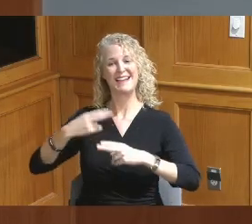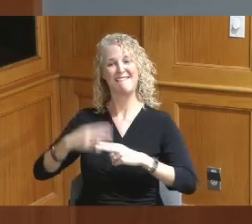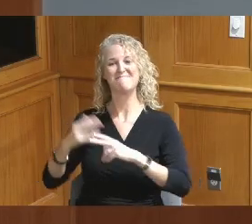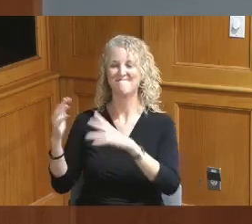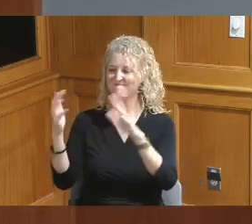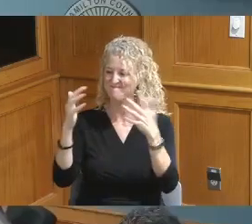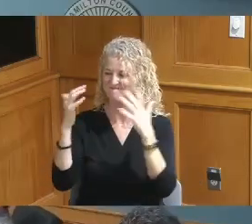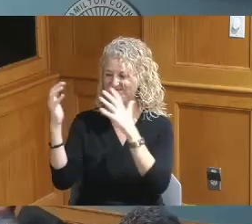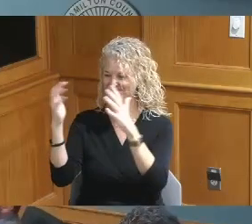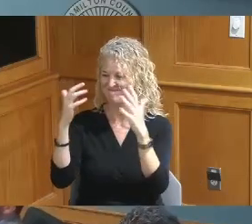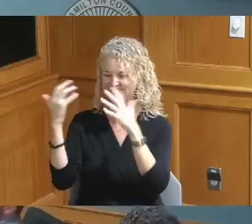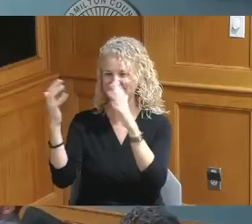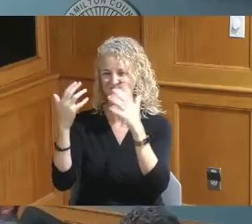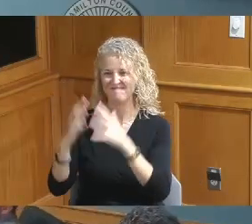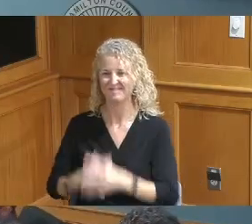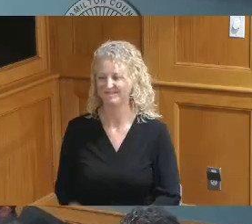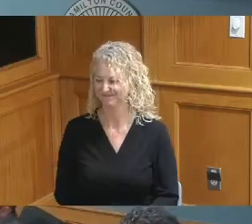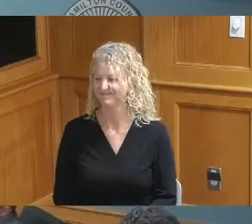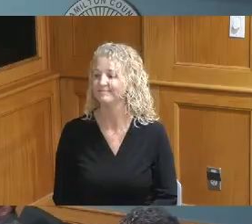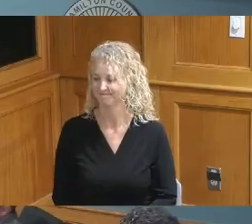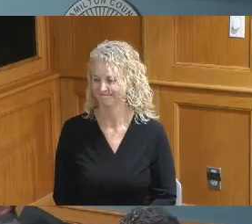good.